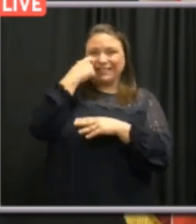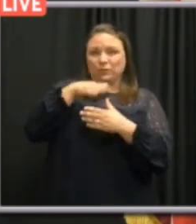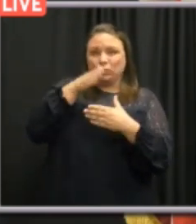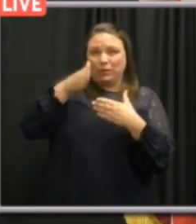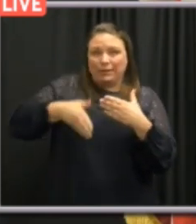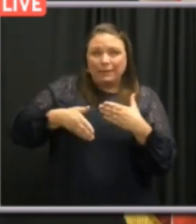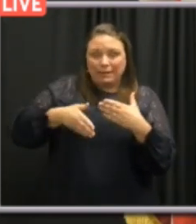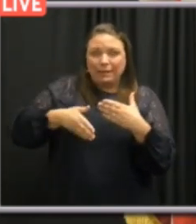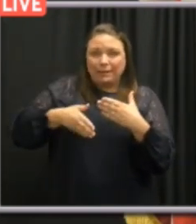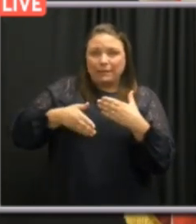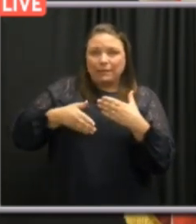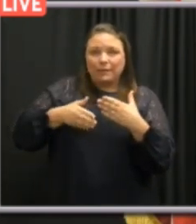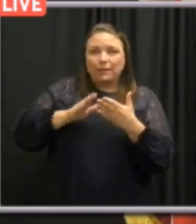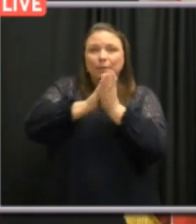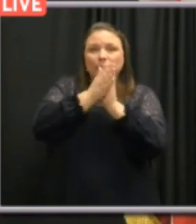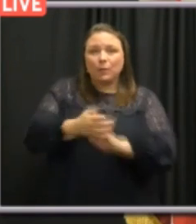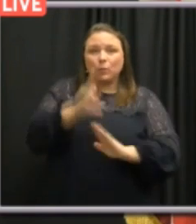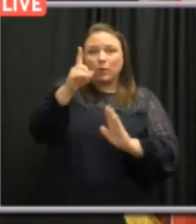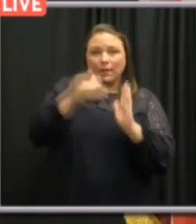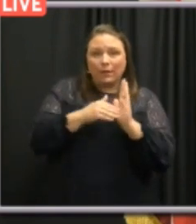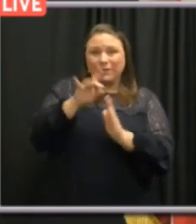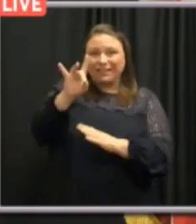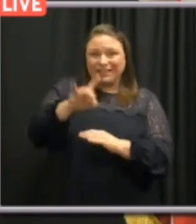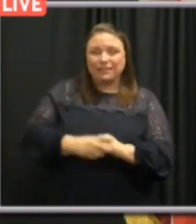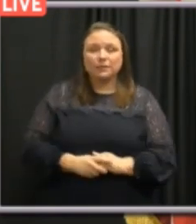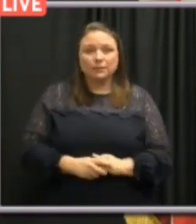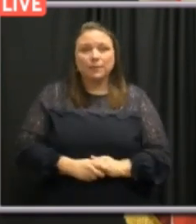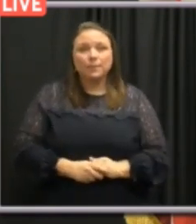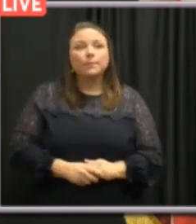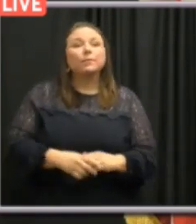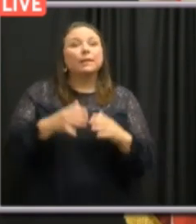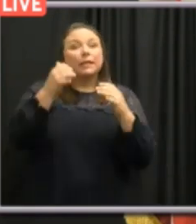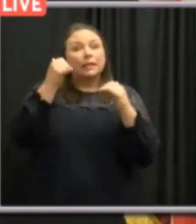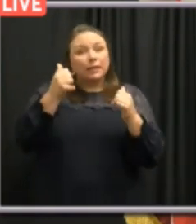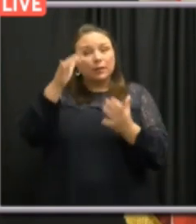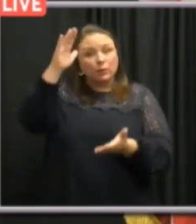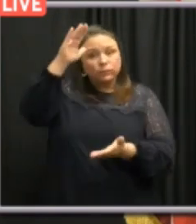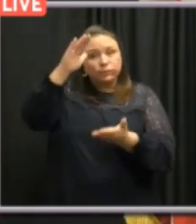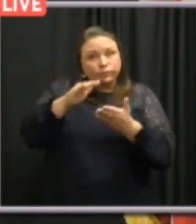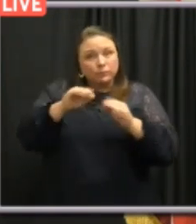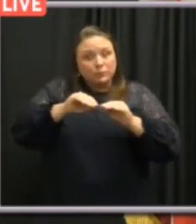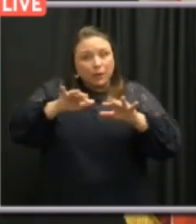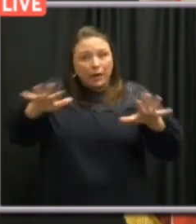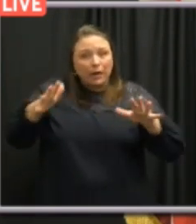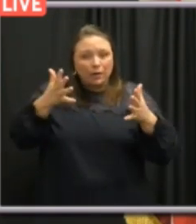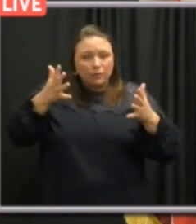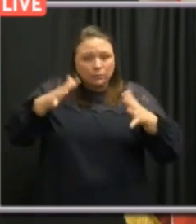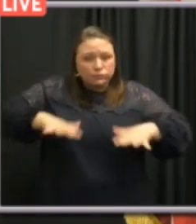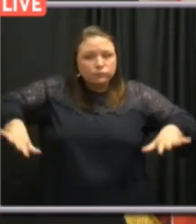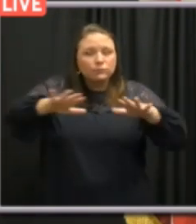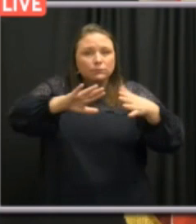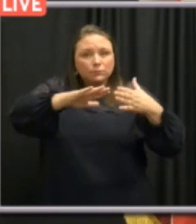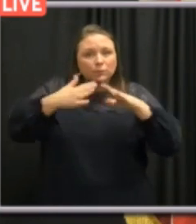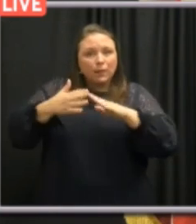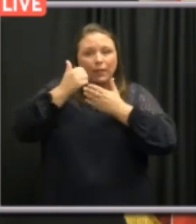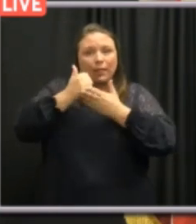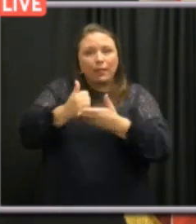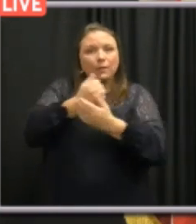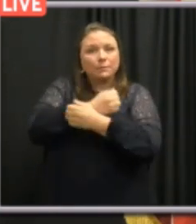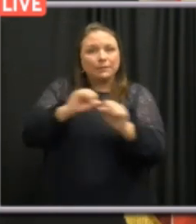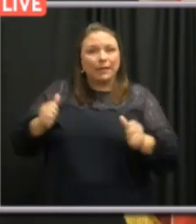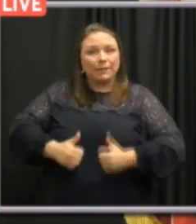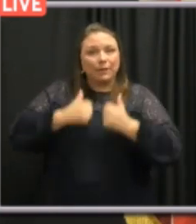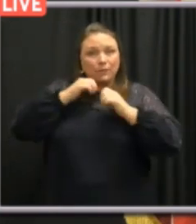to 1,008. Now, we must flatten the curve of the COVID-19 in our community and save lives, so I